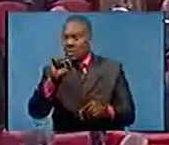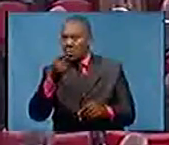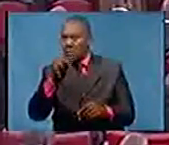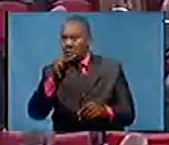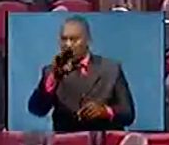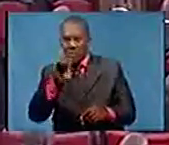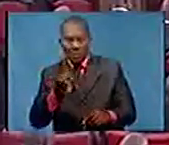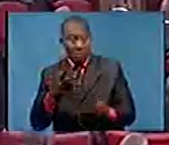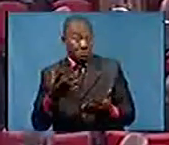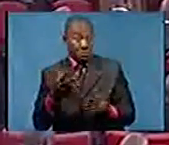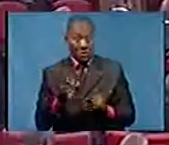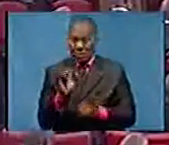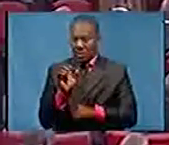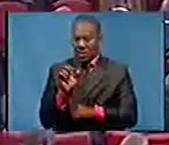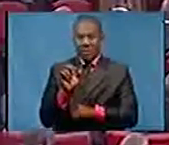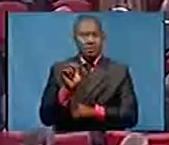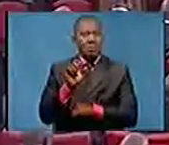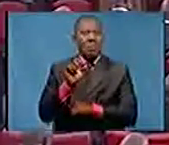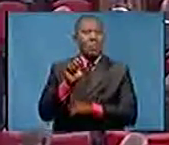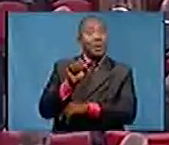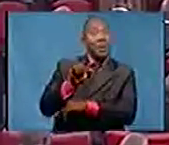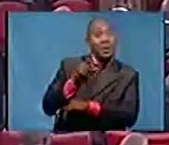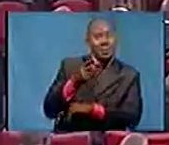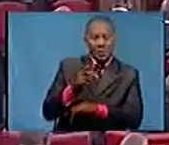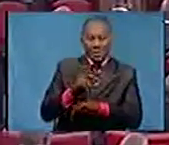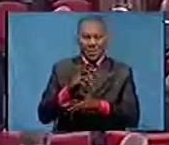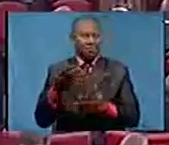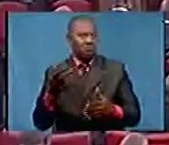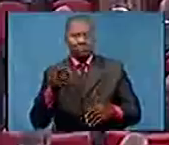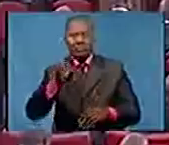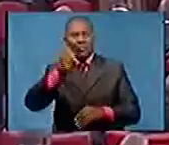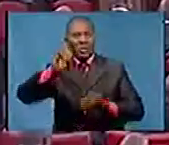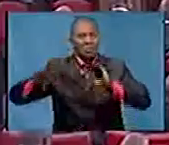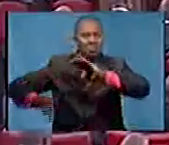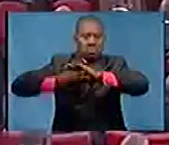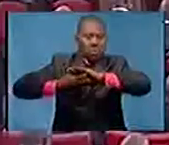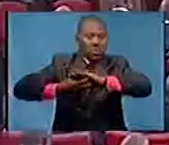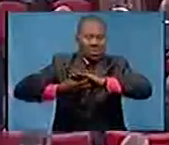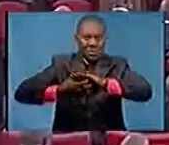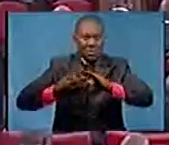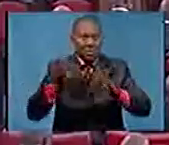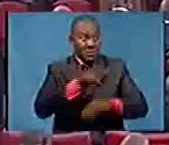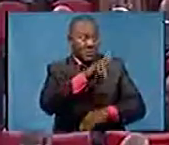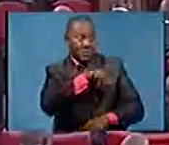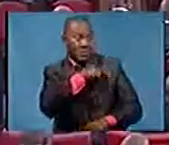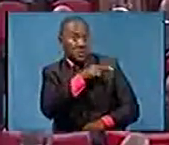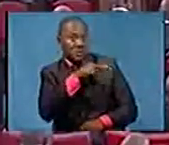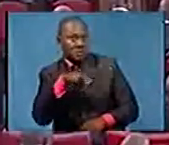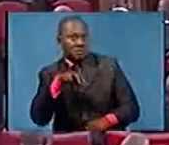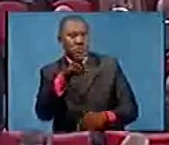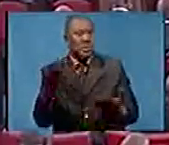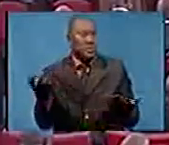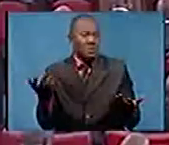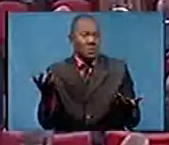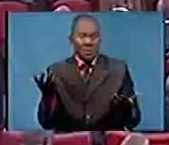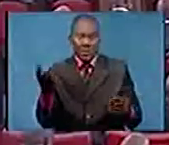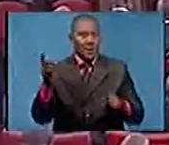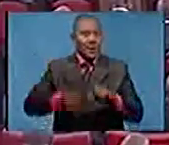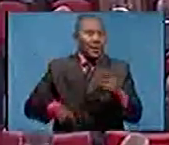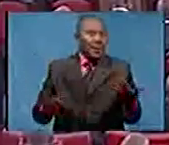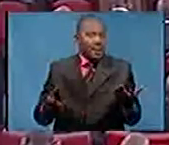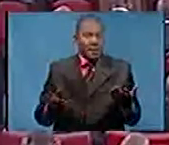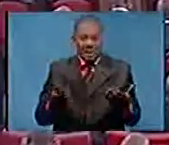p.m. when somebody is bitten by a snake bite and he has to be taken to hospital, he is not locked out of